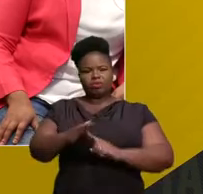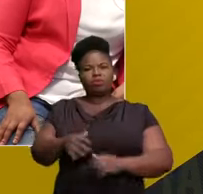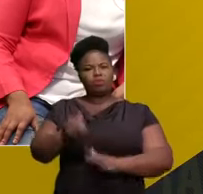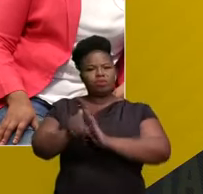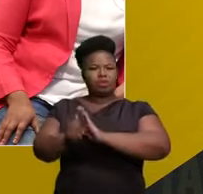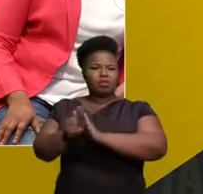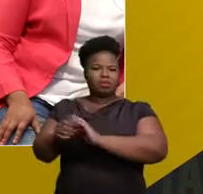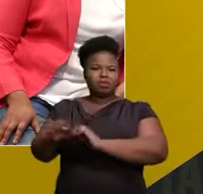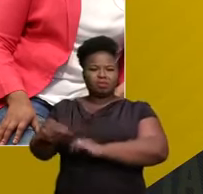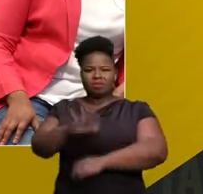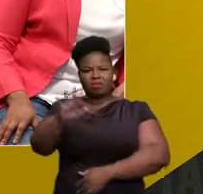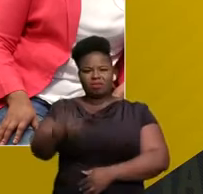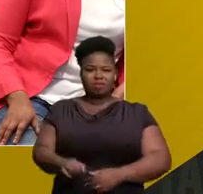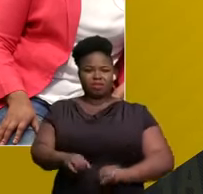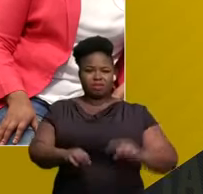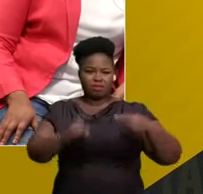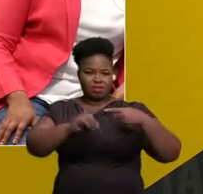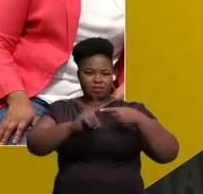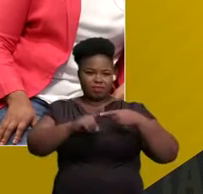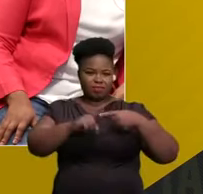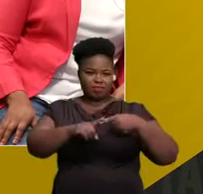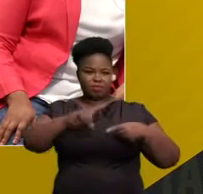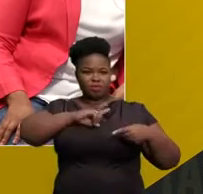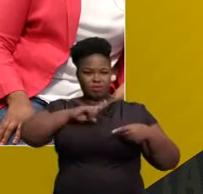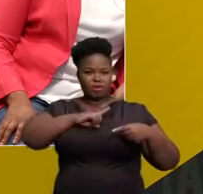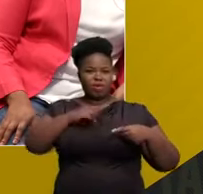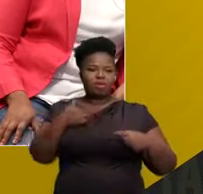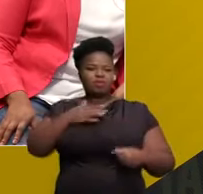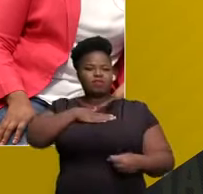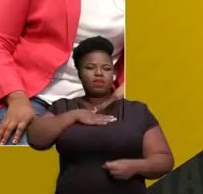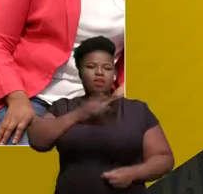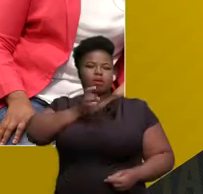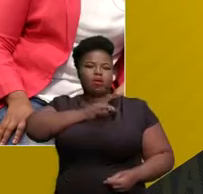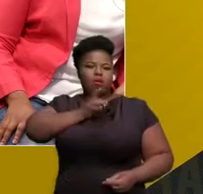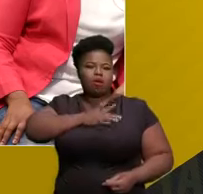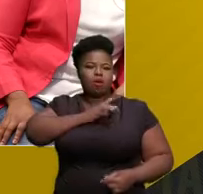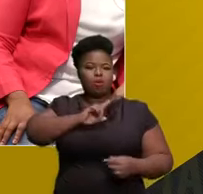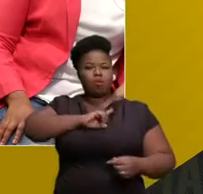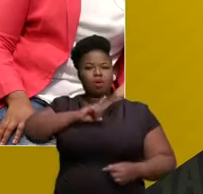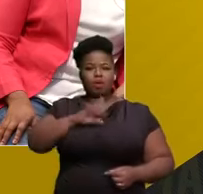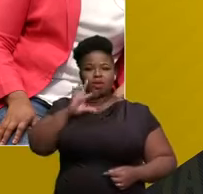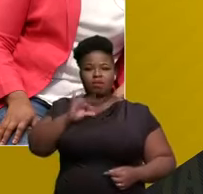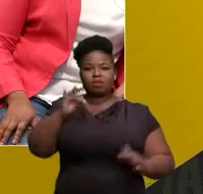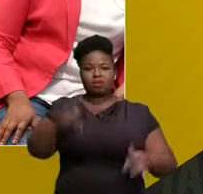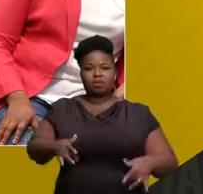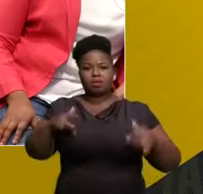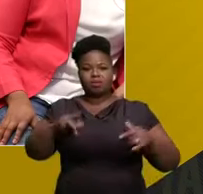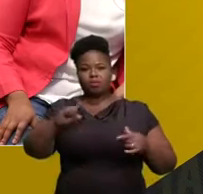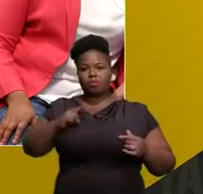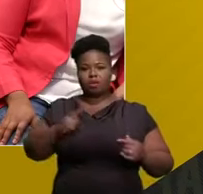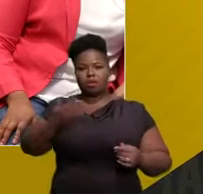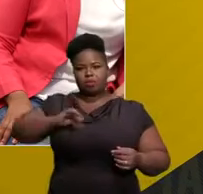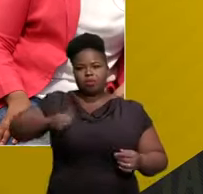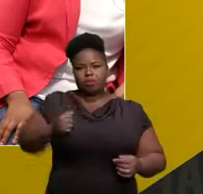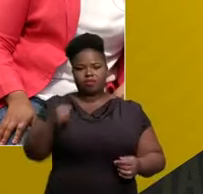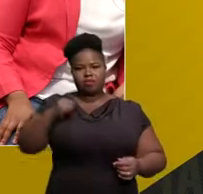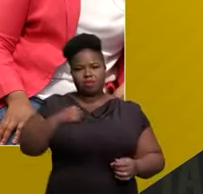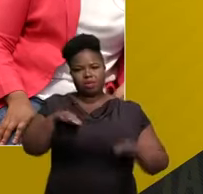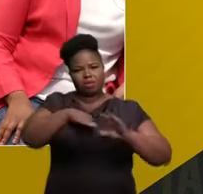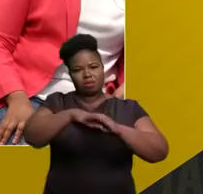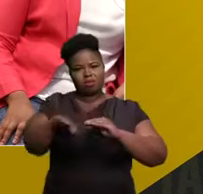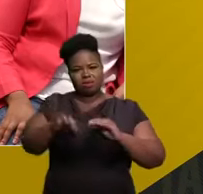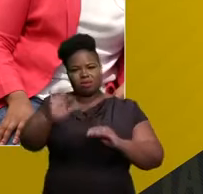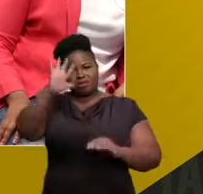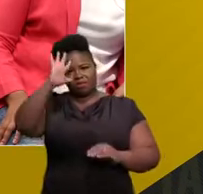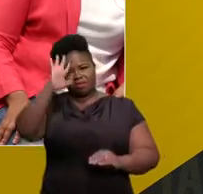modimo. Ntwa ma thoma mama, ntwe ku sha go hloko every day pila ga tlhela ba mhlobo because of mosadi wa ka o tsho mo ntlong ka 5